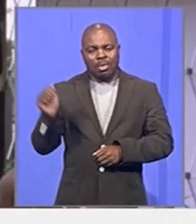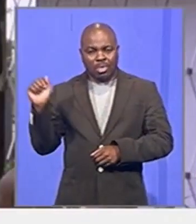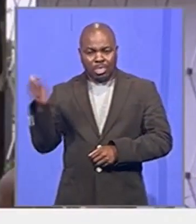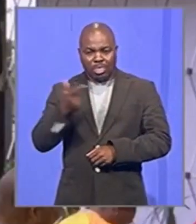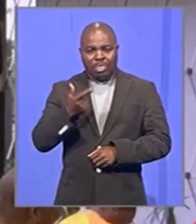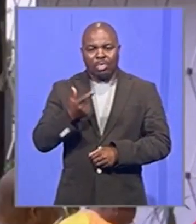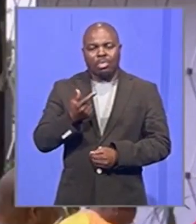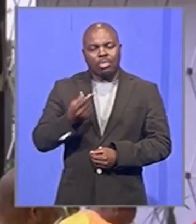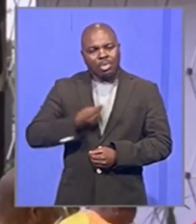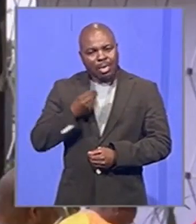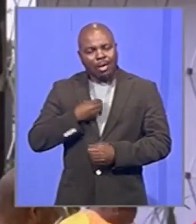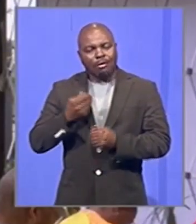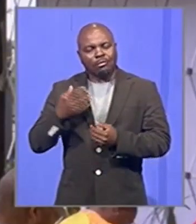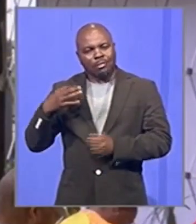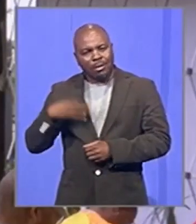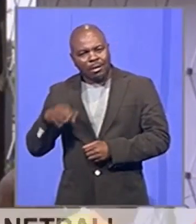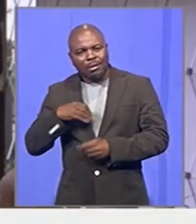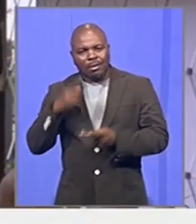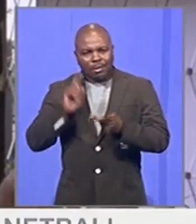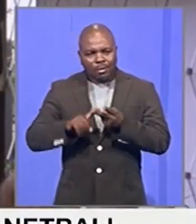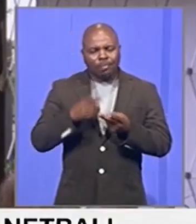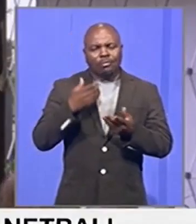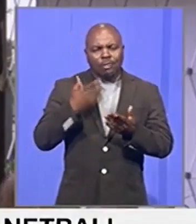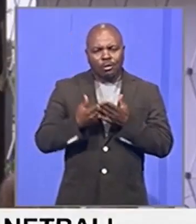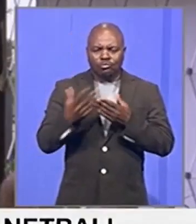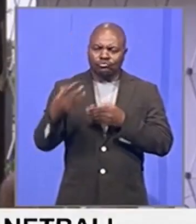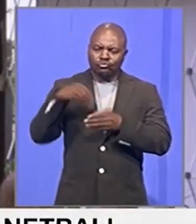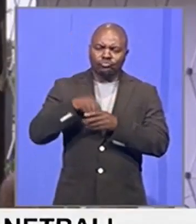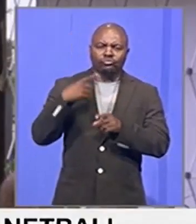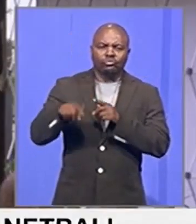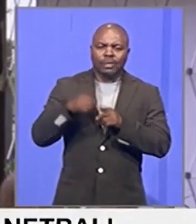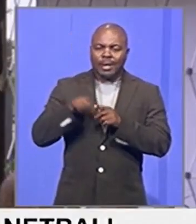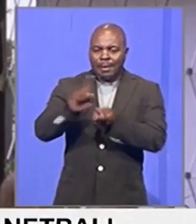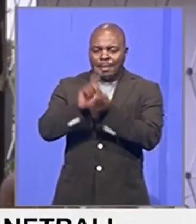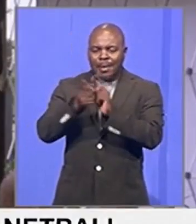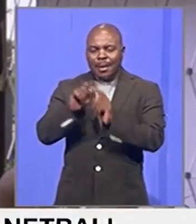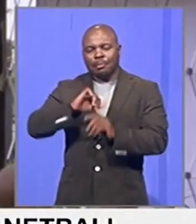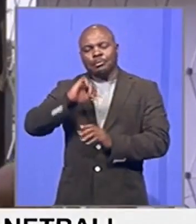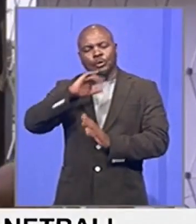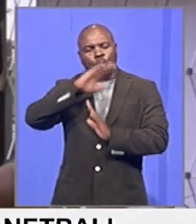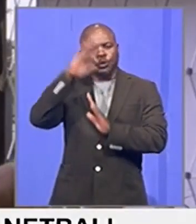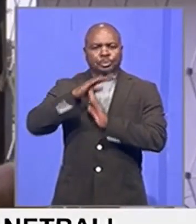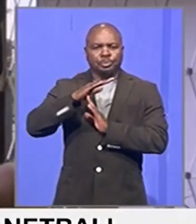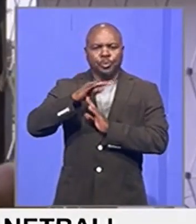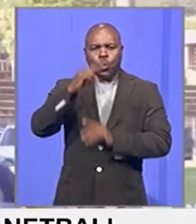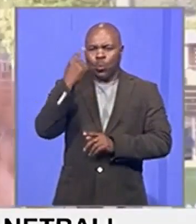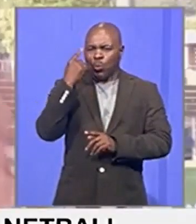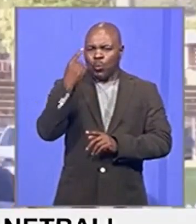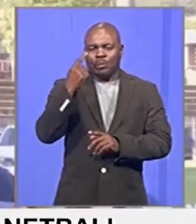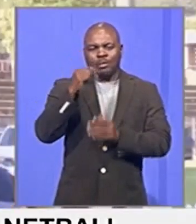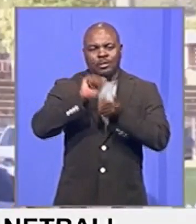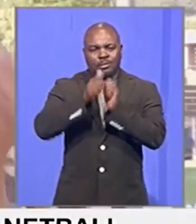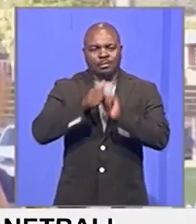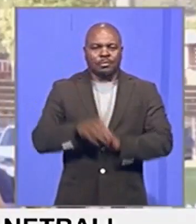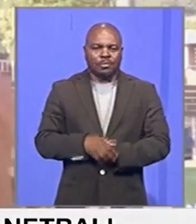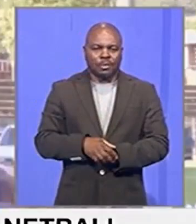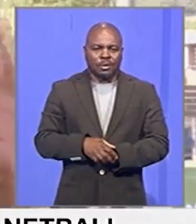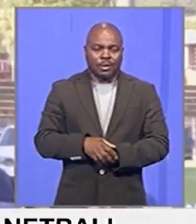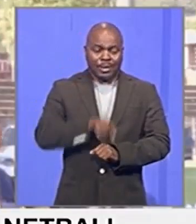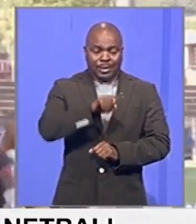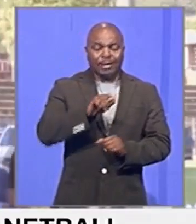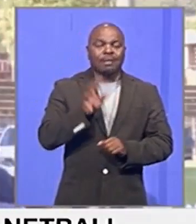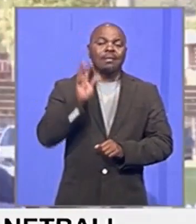an opportunity to play it. We want to make sure that it becomes the #1 sport in the country. Netball is a sport. It's a